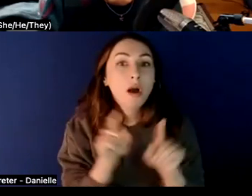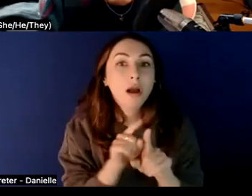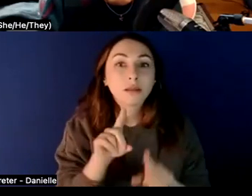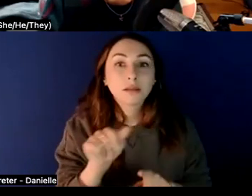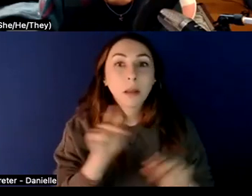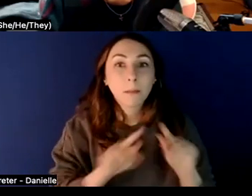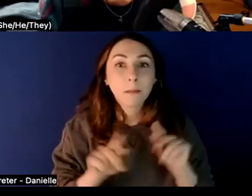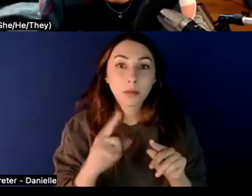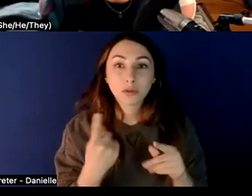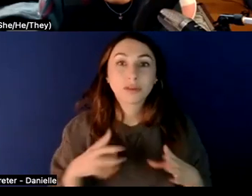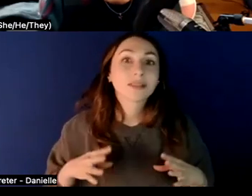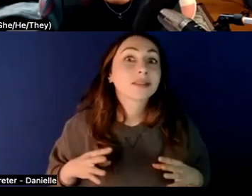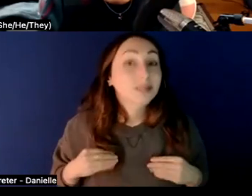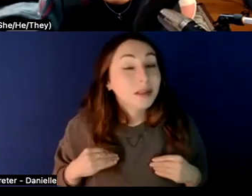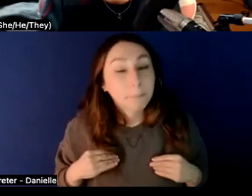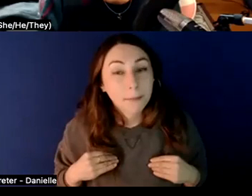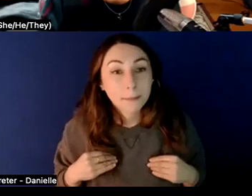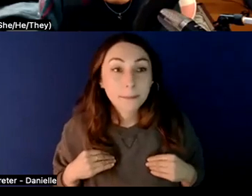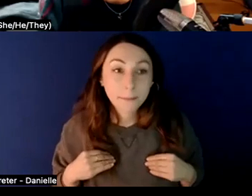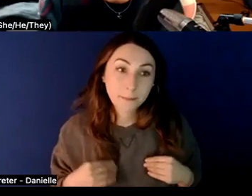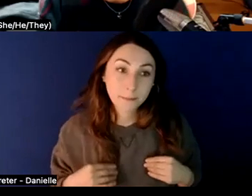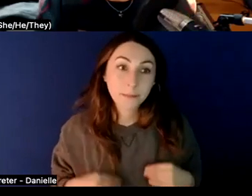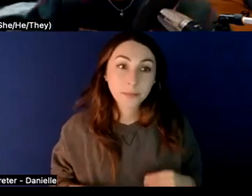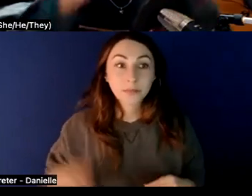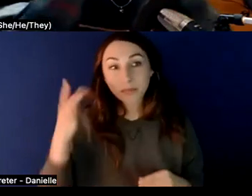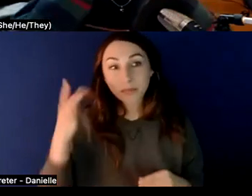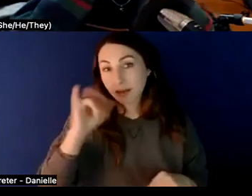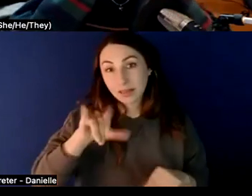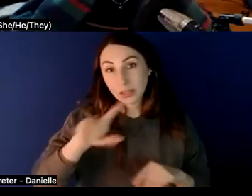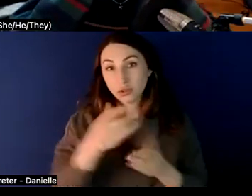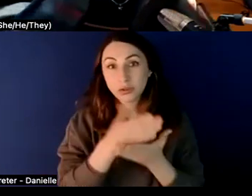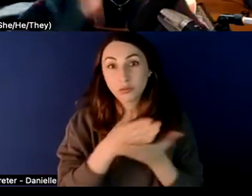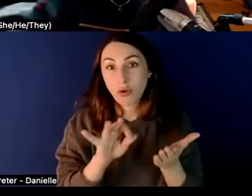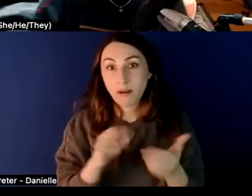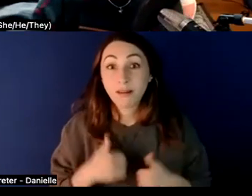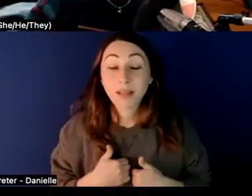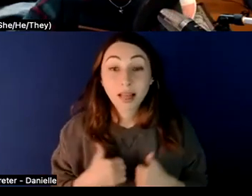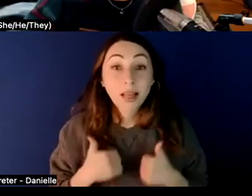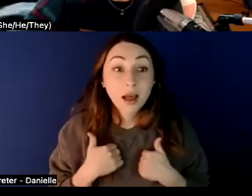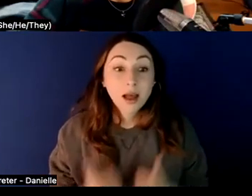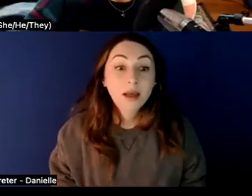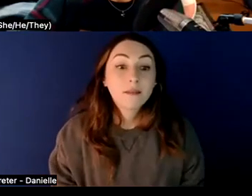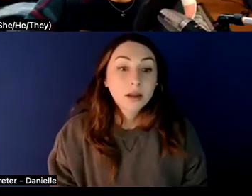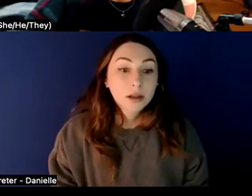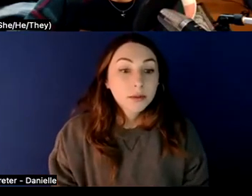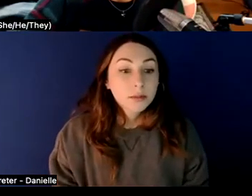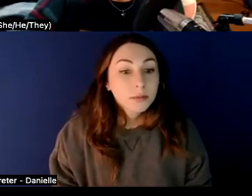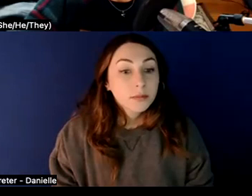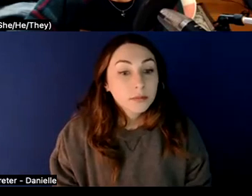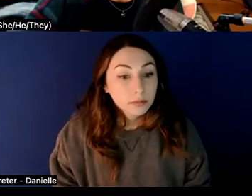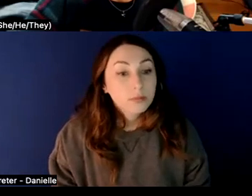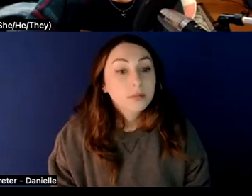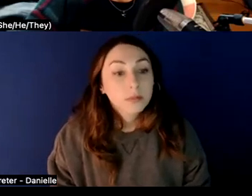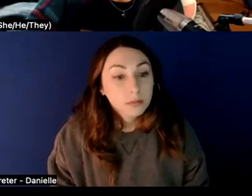to accept, not embrace, but to just accept it, because that's just part of life. And with